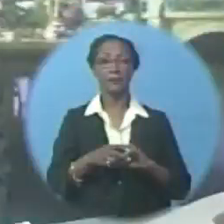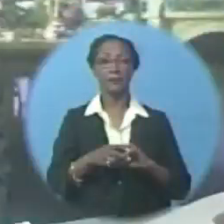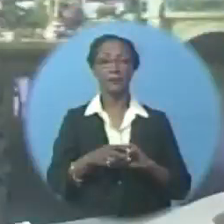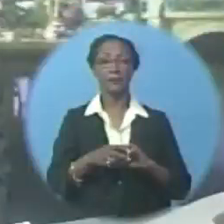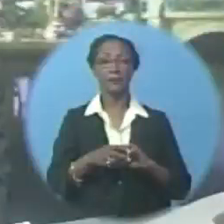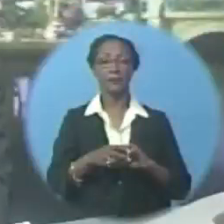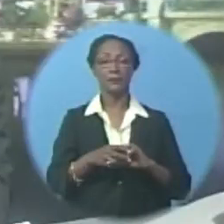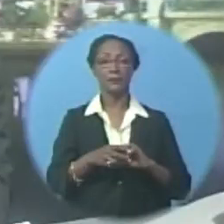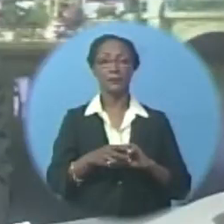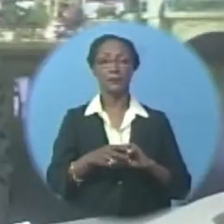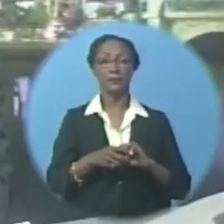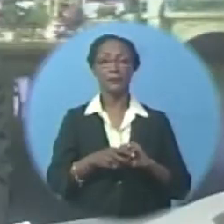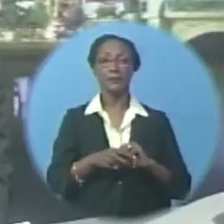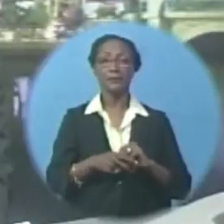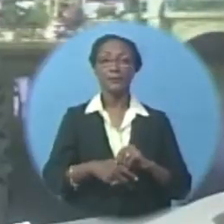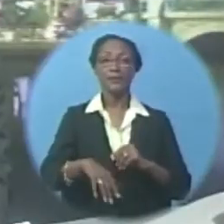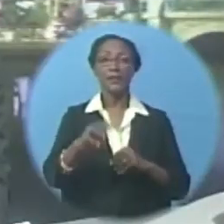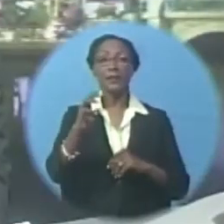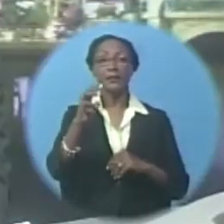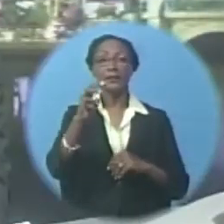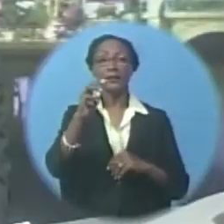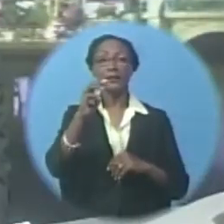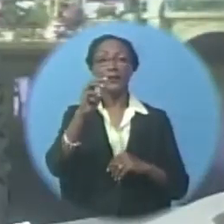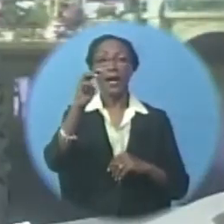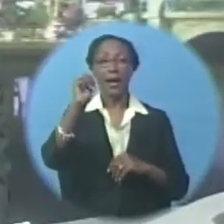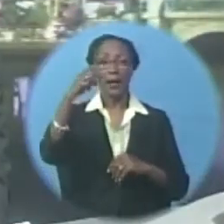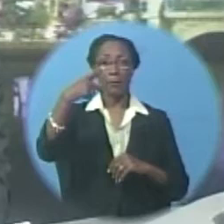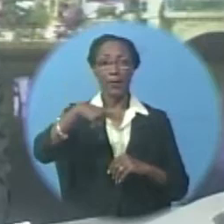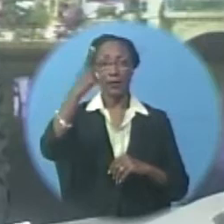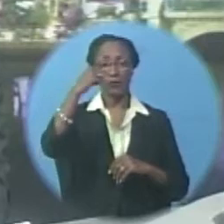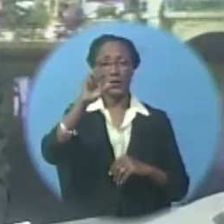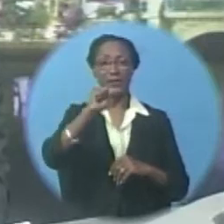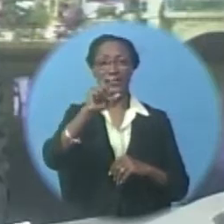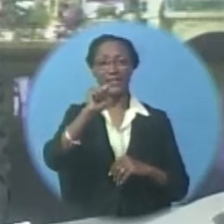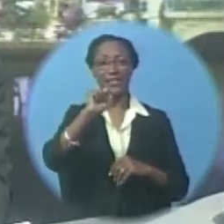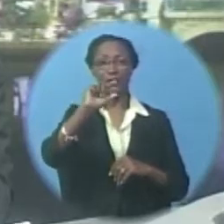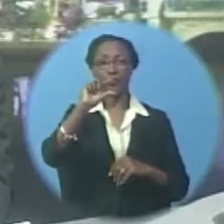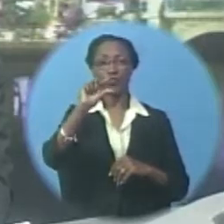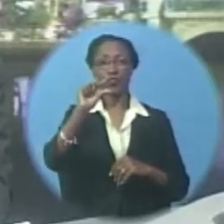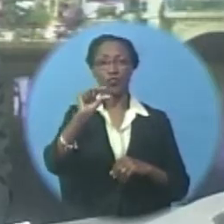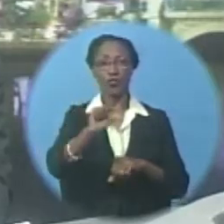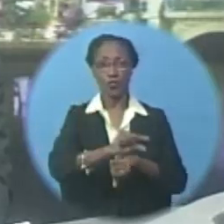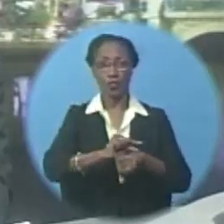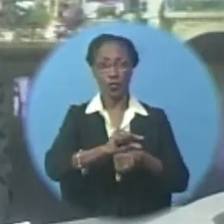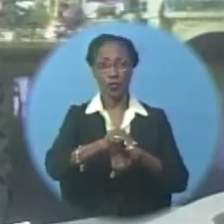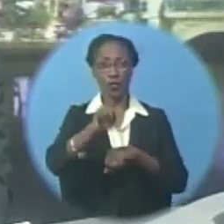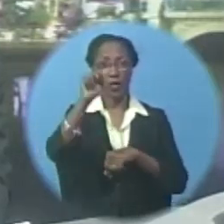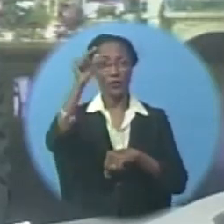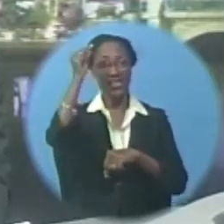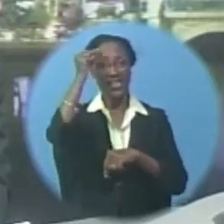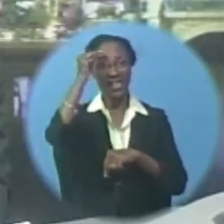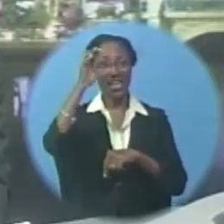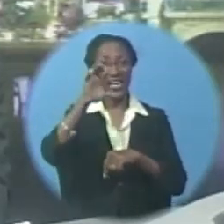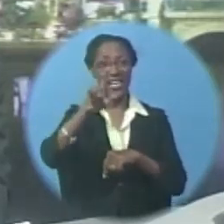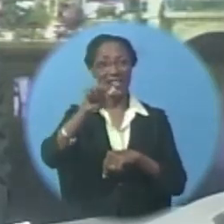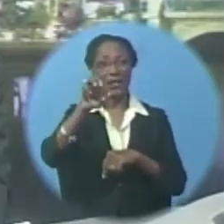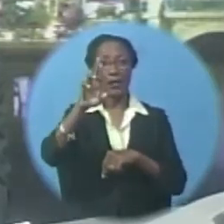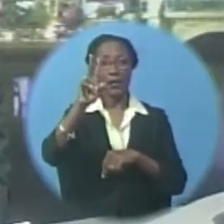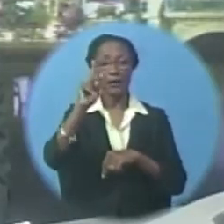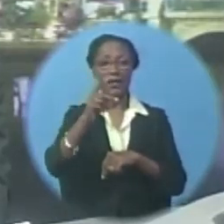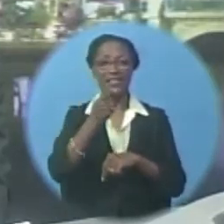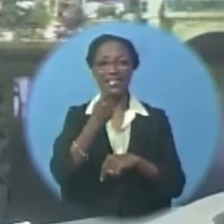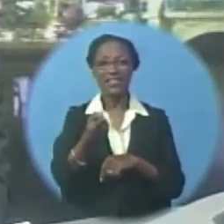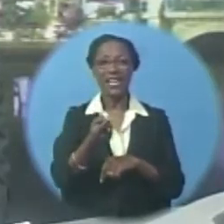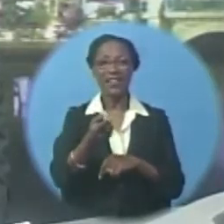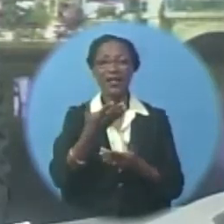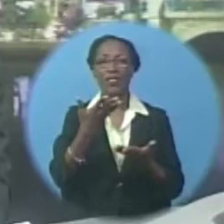country. Meantime, Member of Parliament for St. George North, Glenn Clark, says there's a catastrophe fund in place to assist